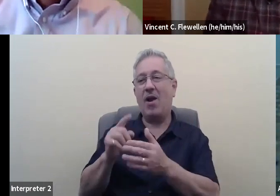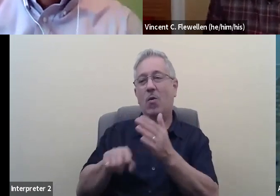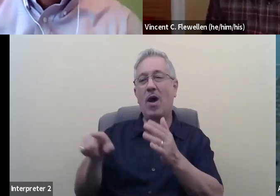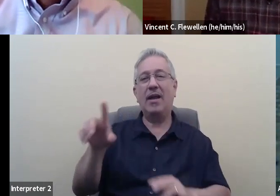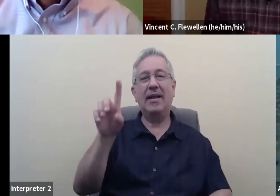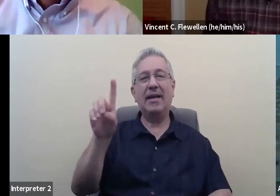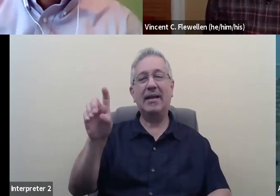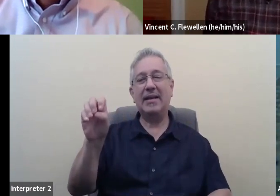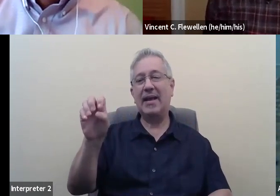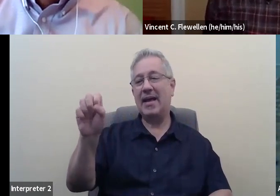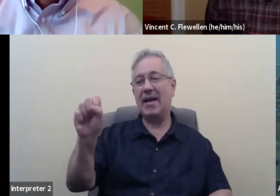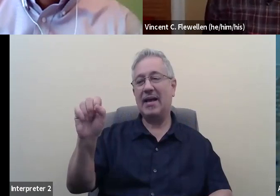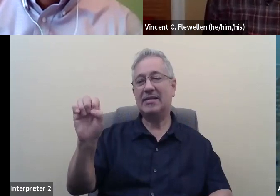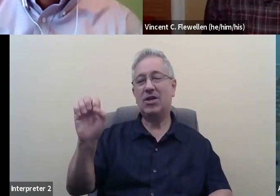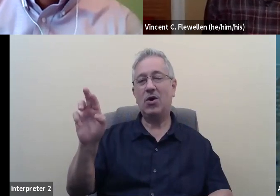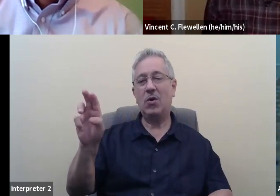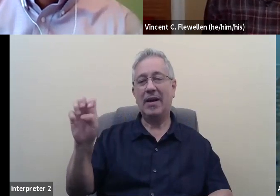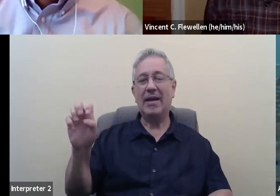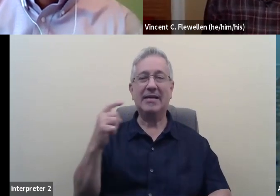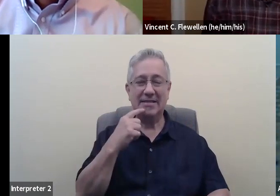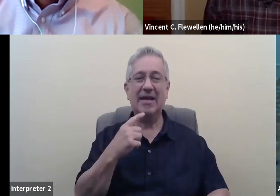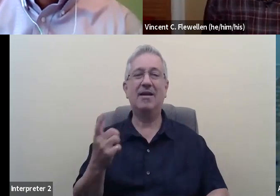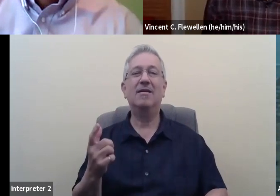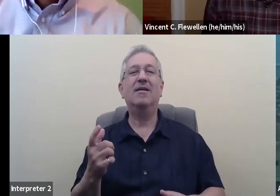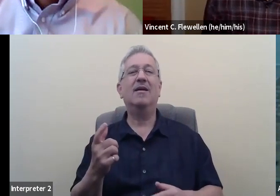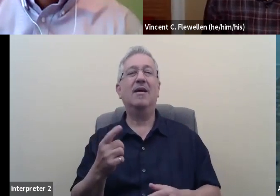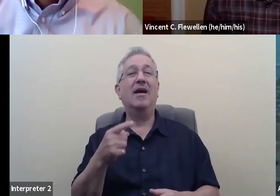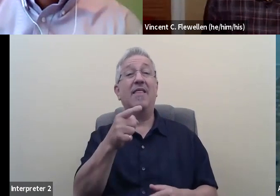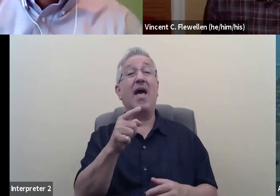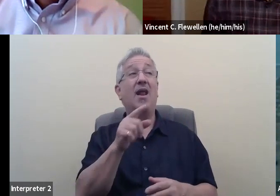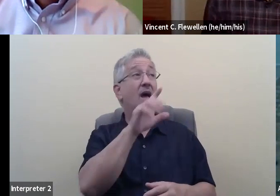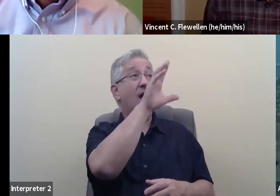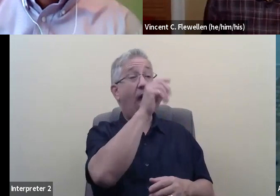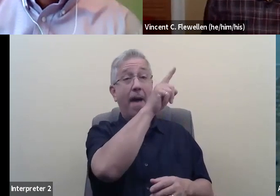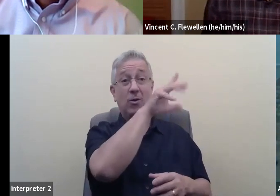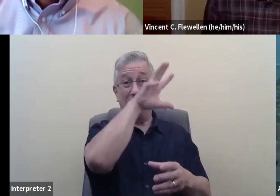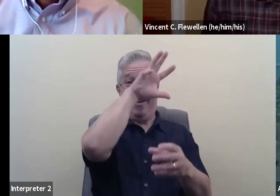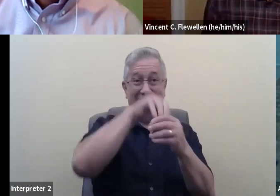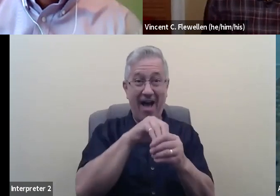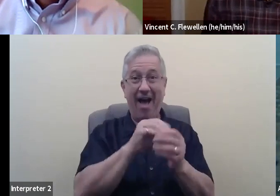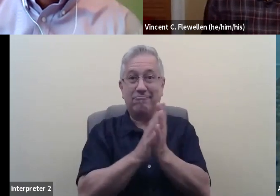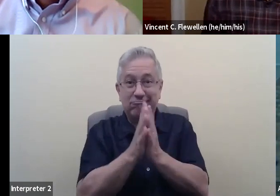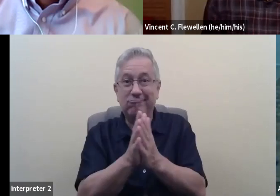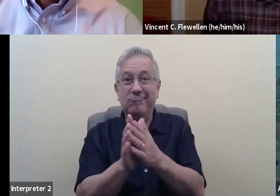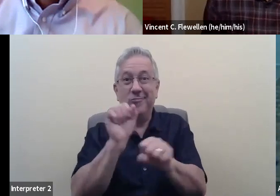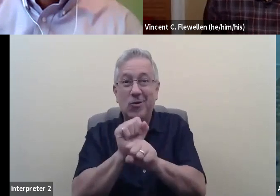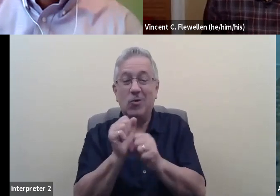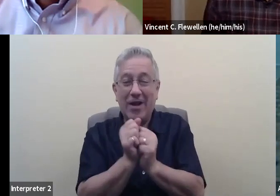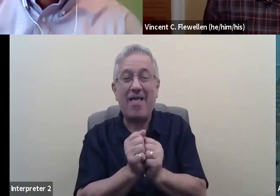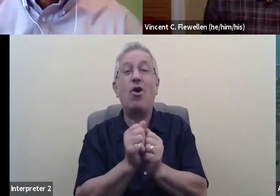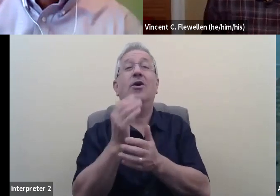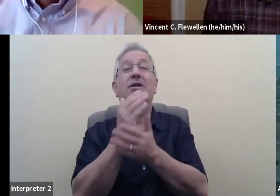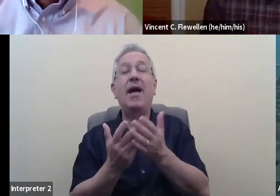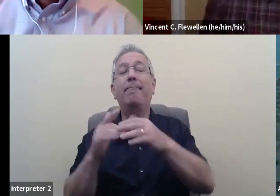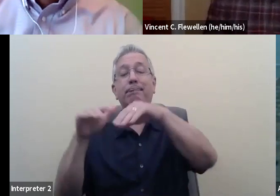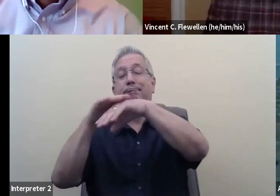is that's the difference between check the box and an organization being authentic, right? So if you don't have a relationship with someone and they're just, oh,